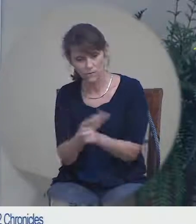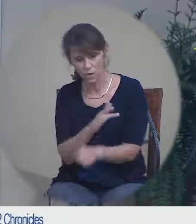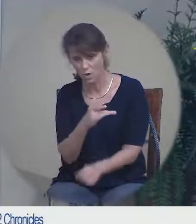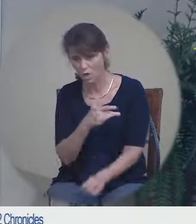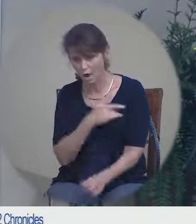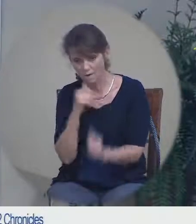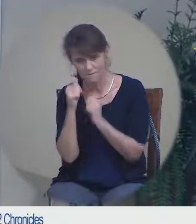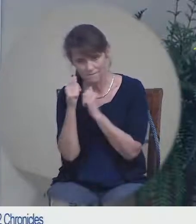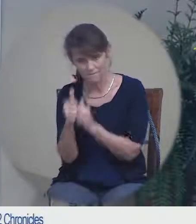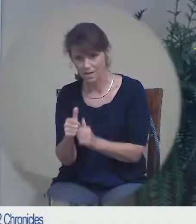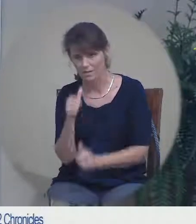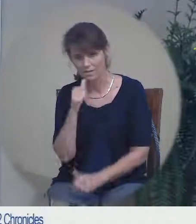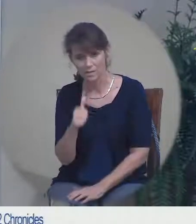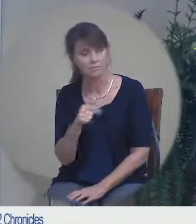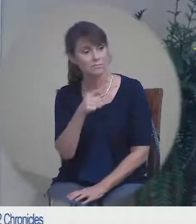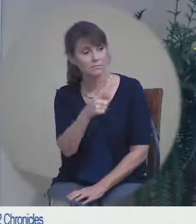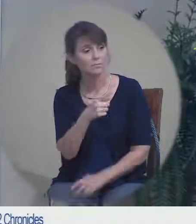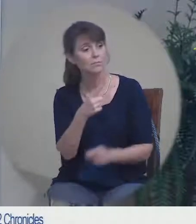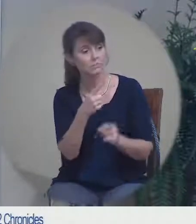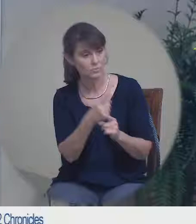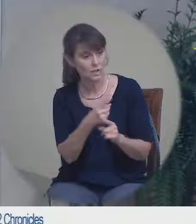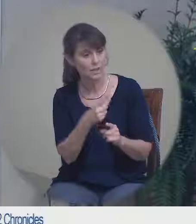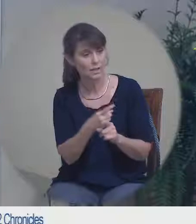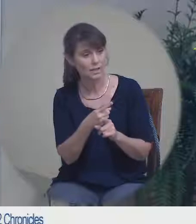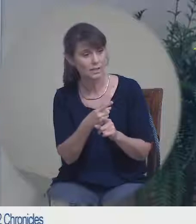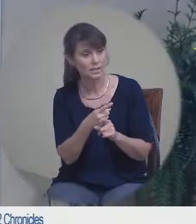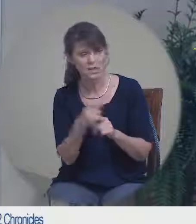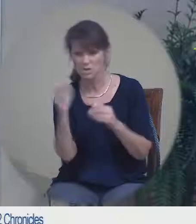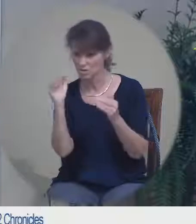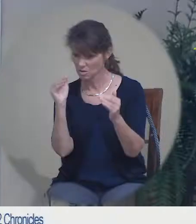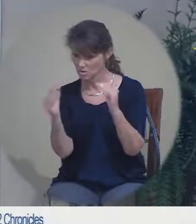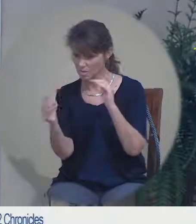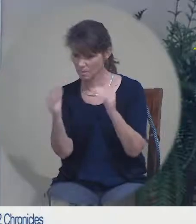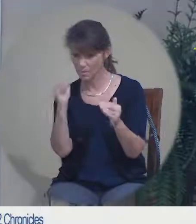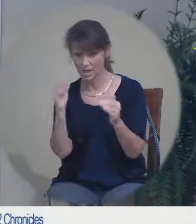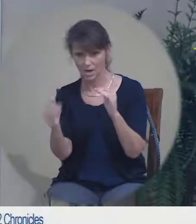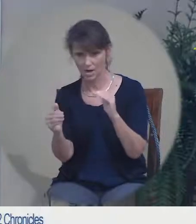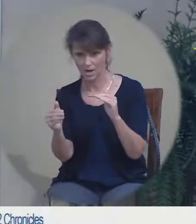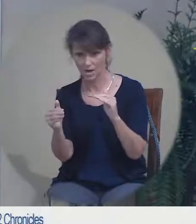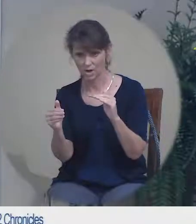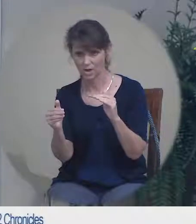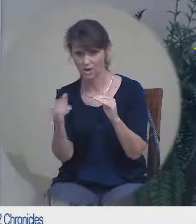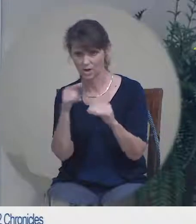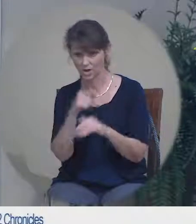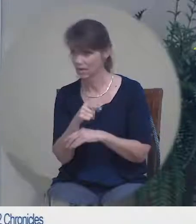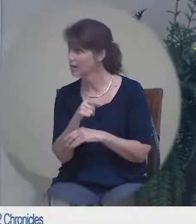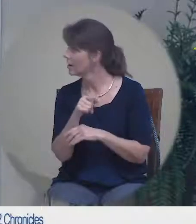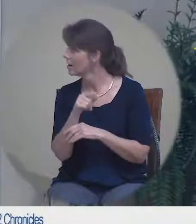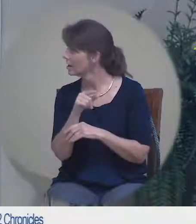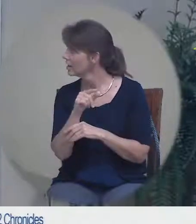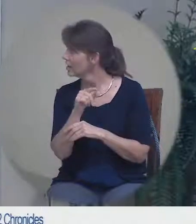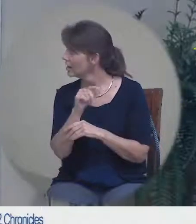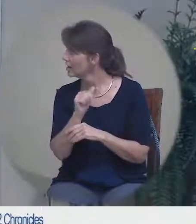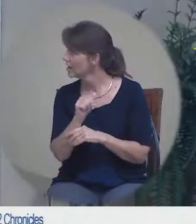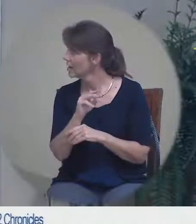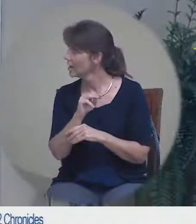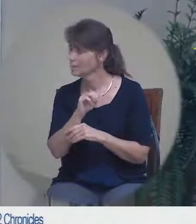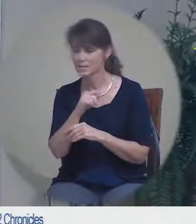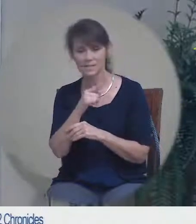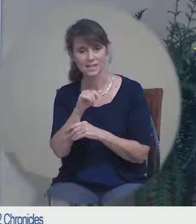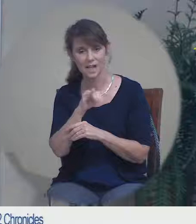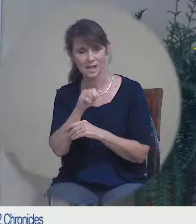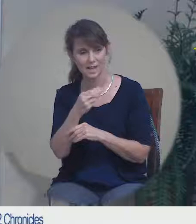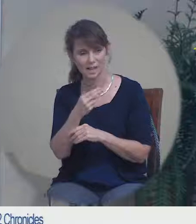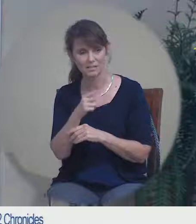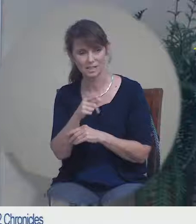Yeah, and I think that Nancy is on to something, because when you compare the two events, that seems to be the main thing. He seemed to be spiritually